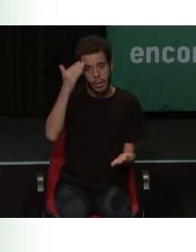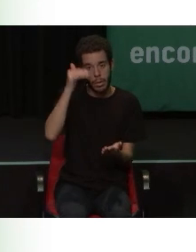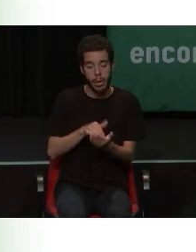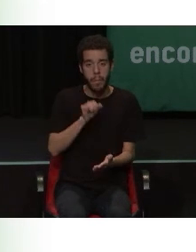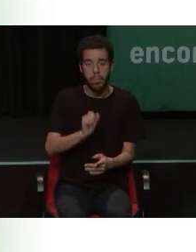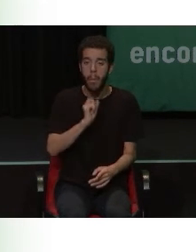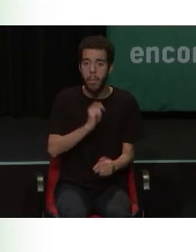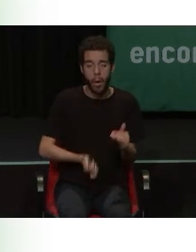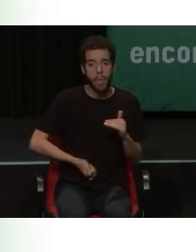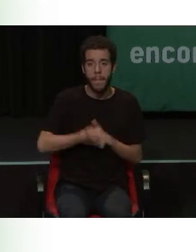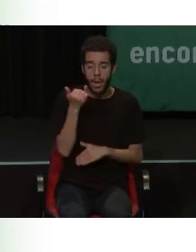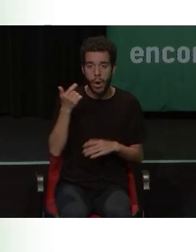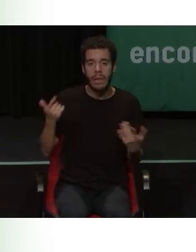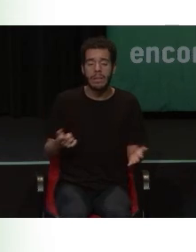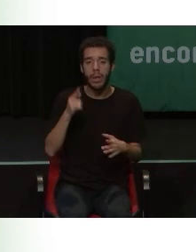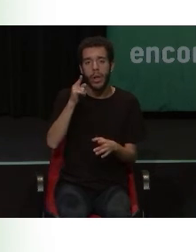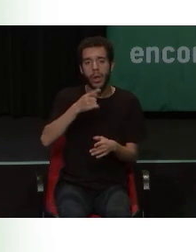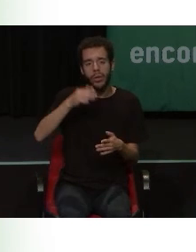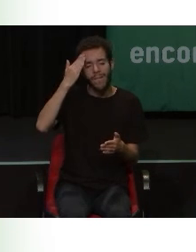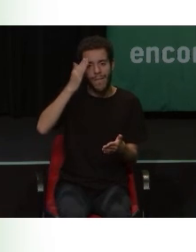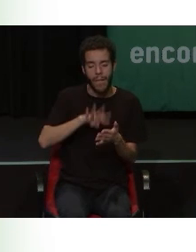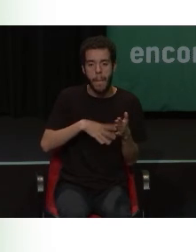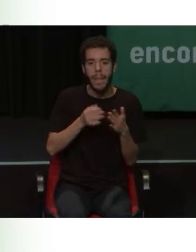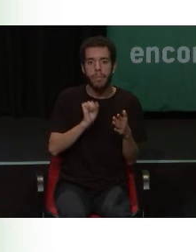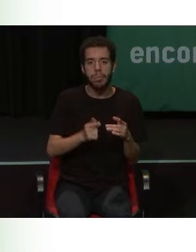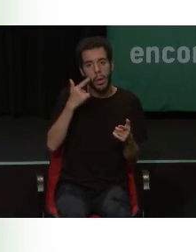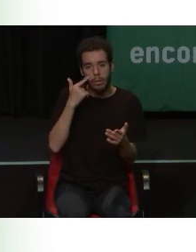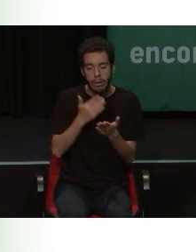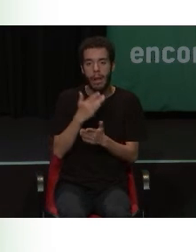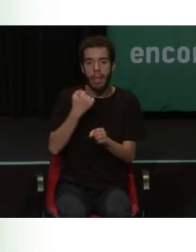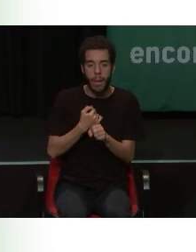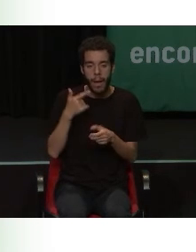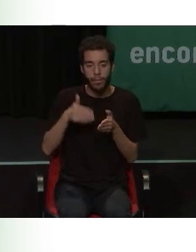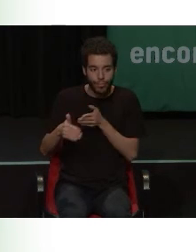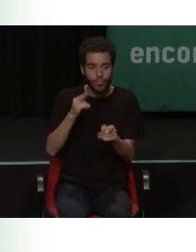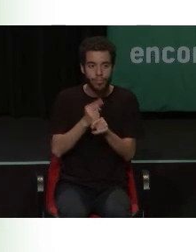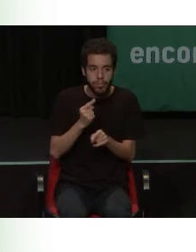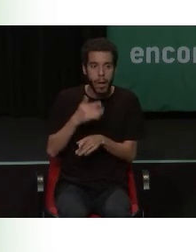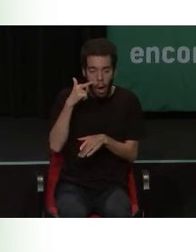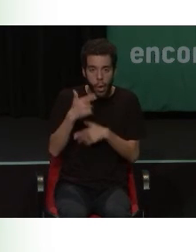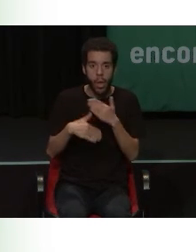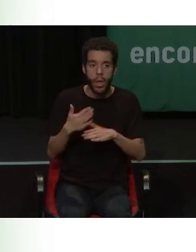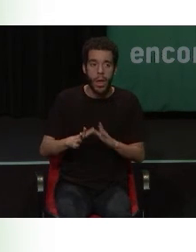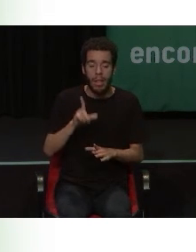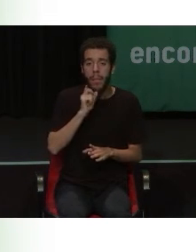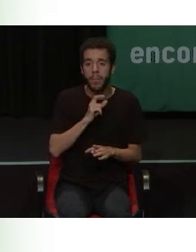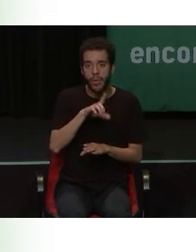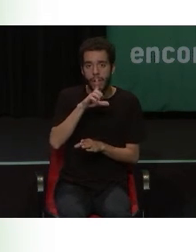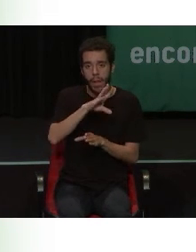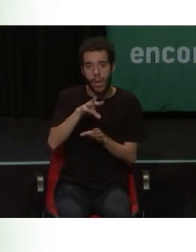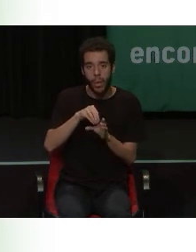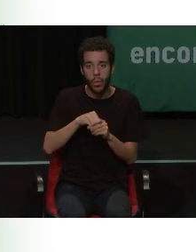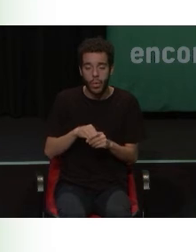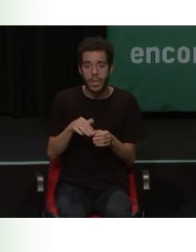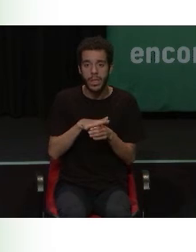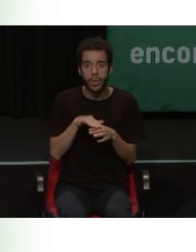these are our results. They might be improved. Our plan is to carry out and carry on working